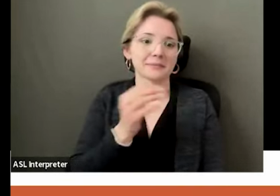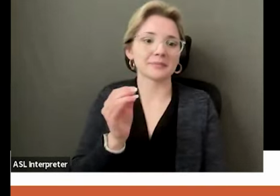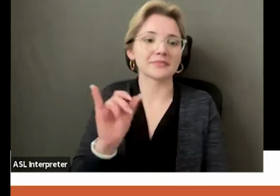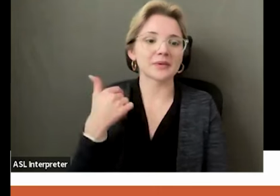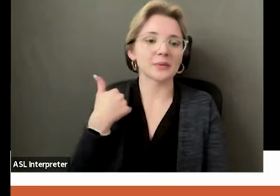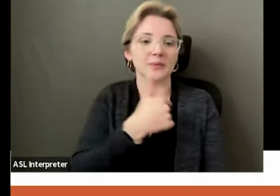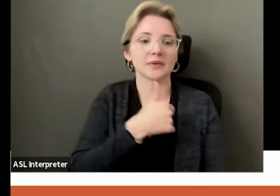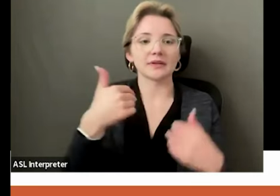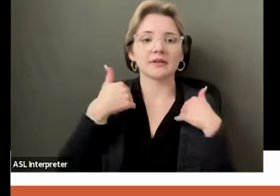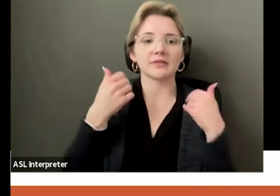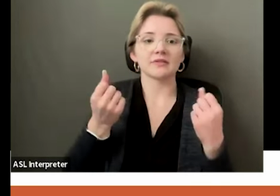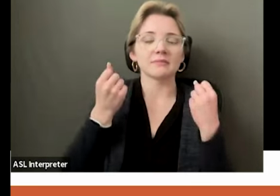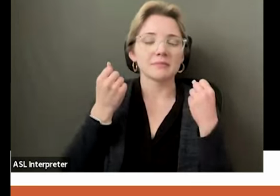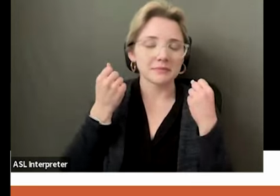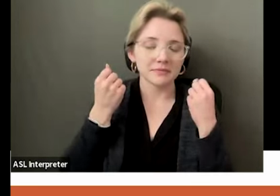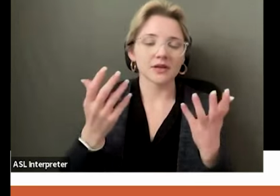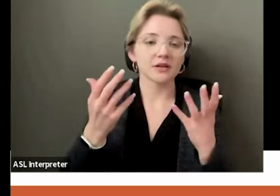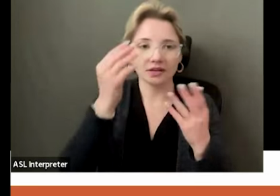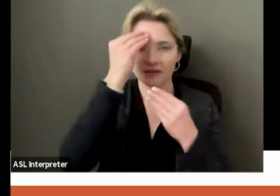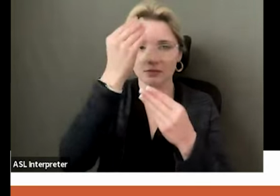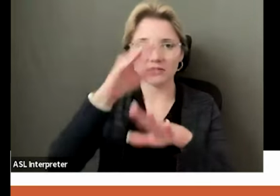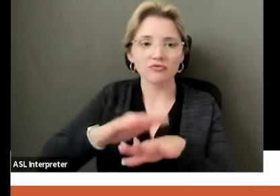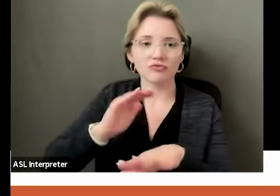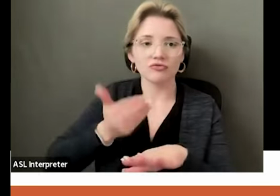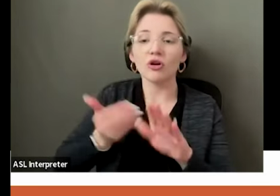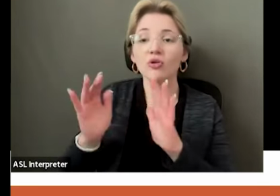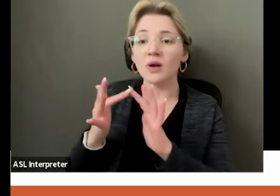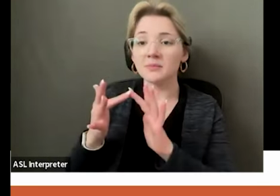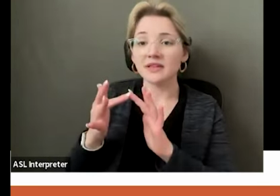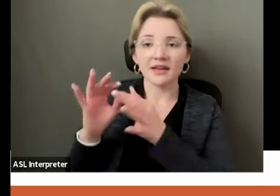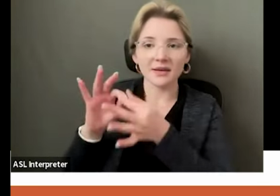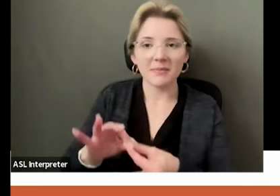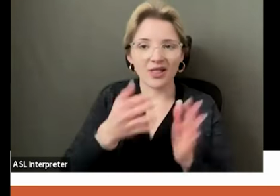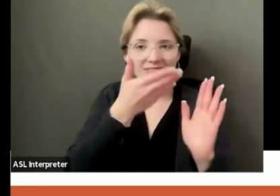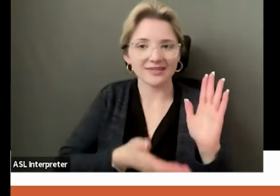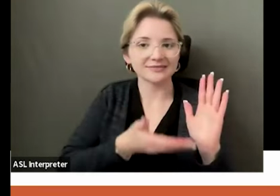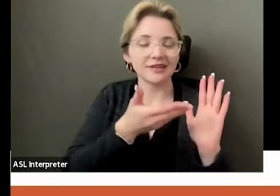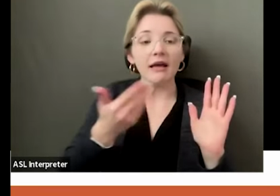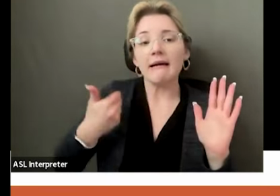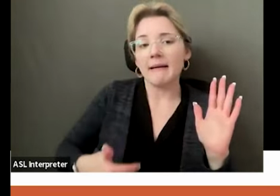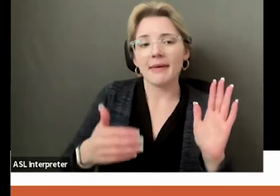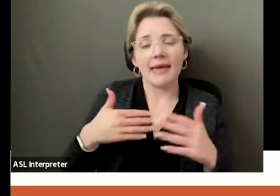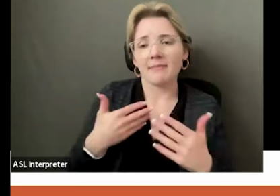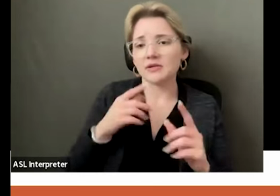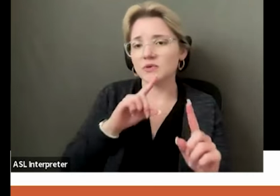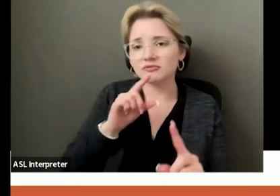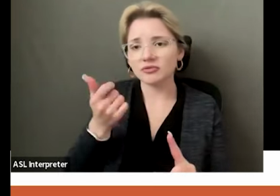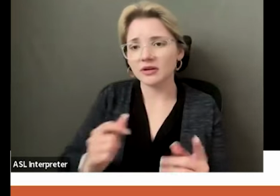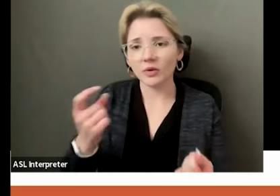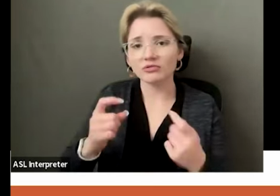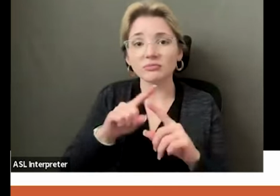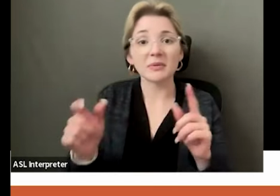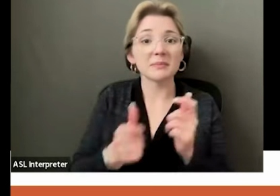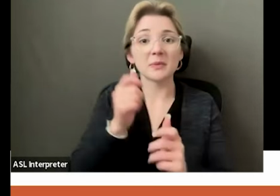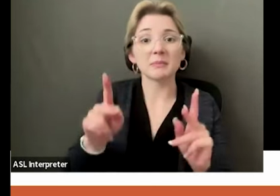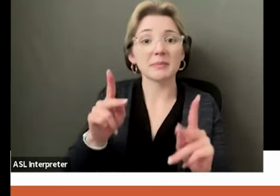have a lot of information on our site about this, and happy to answer additional questions. But I know many people on this call particularly really